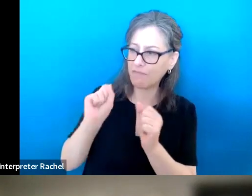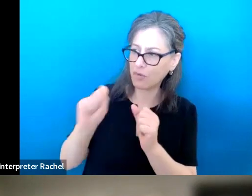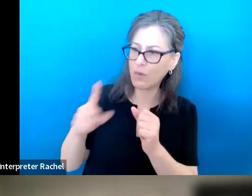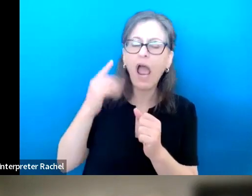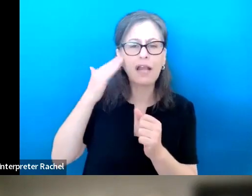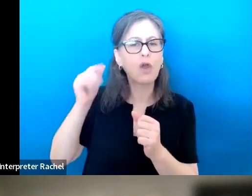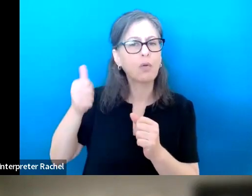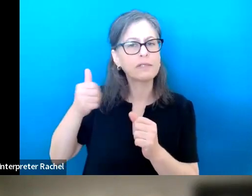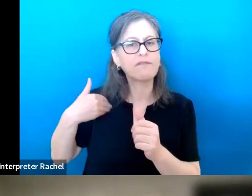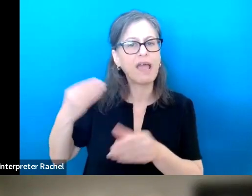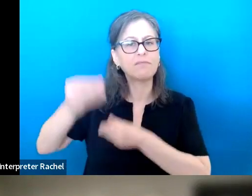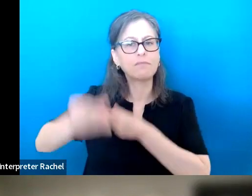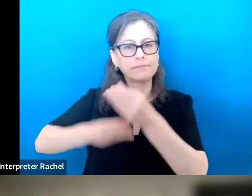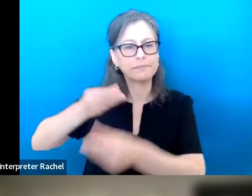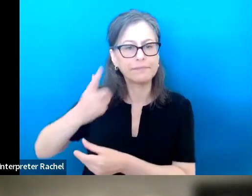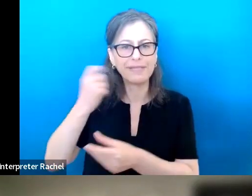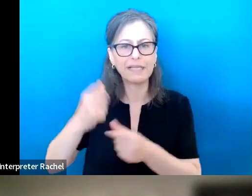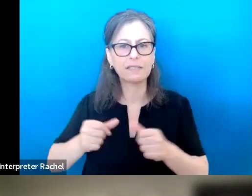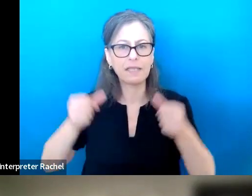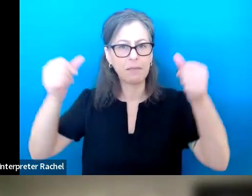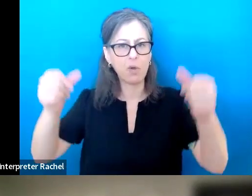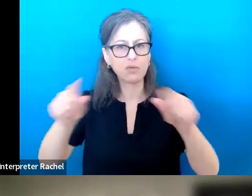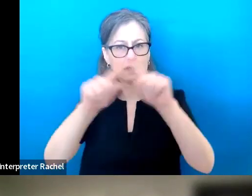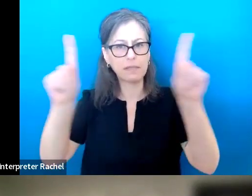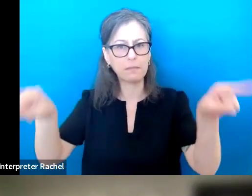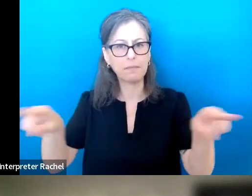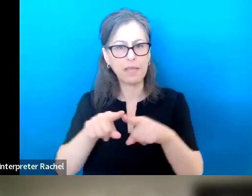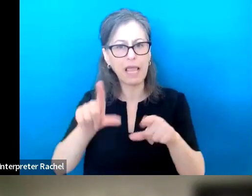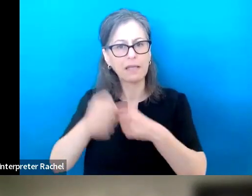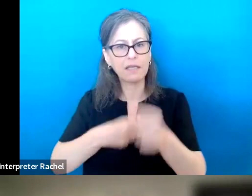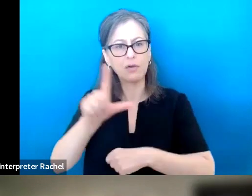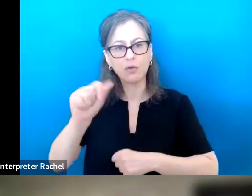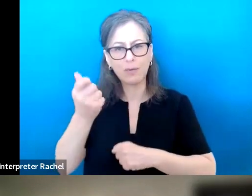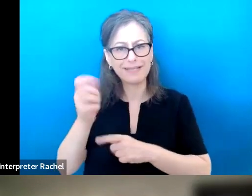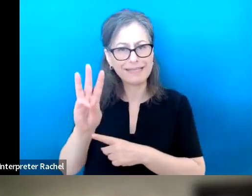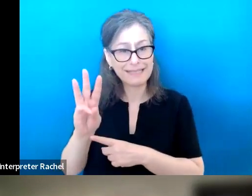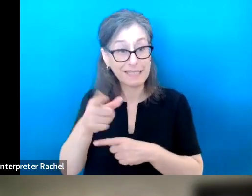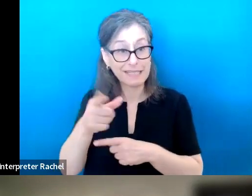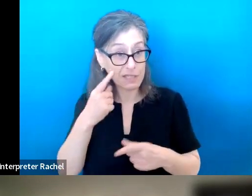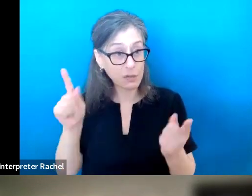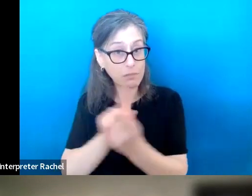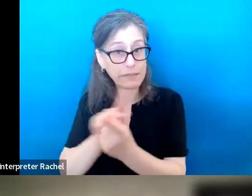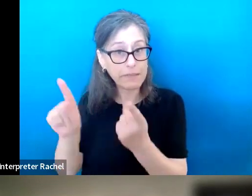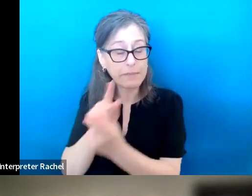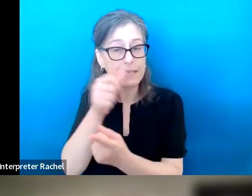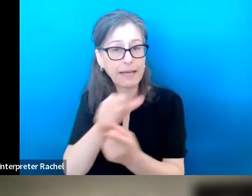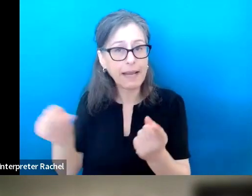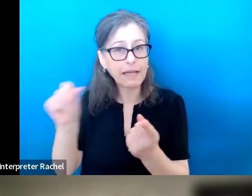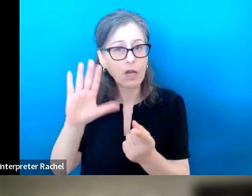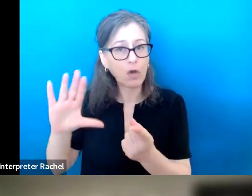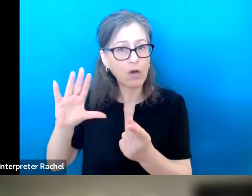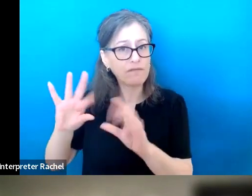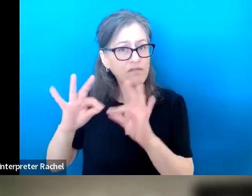descendants because of the plaque that was put up in what, 2015, 2016. Did you ever encounter them, or were they